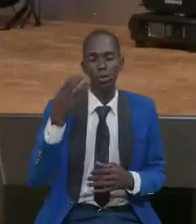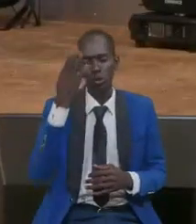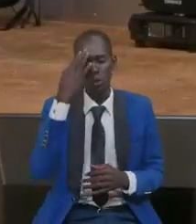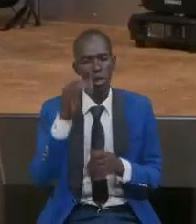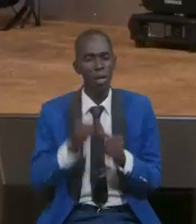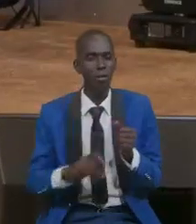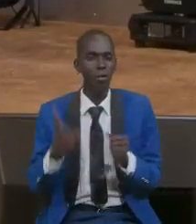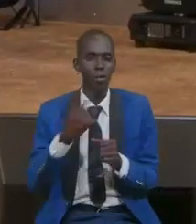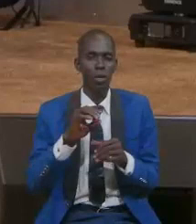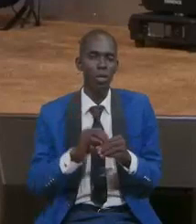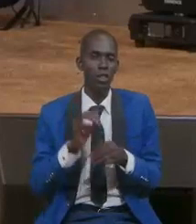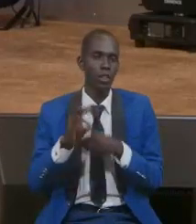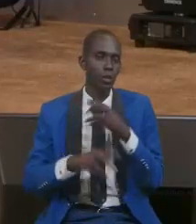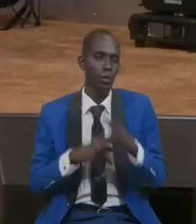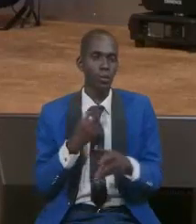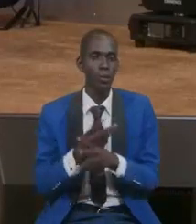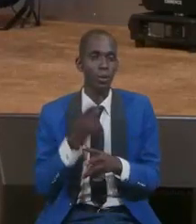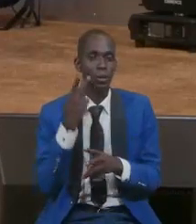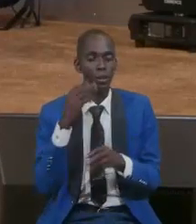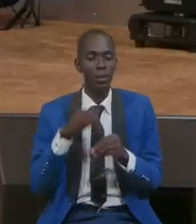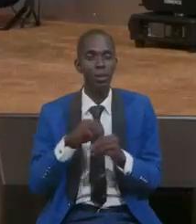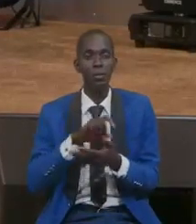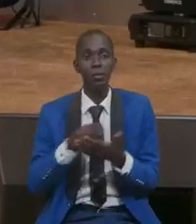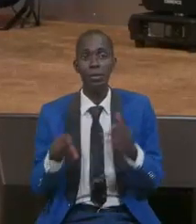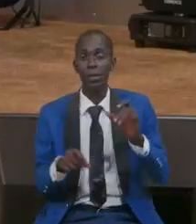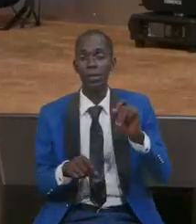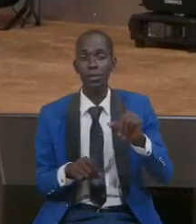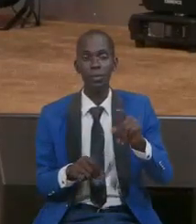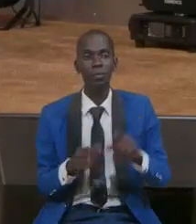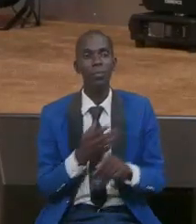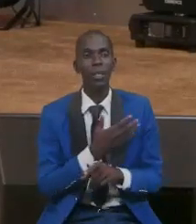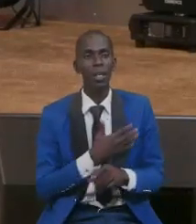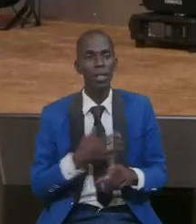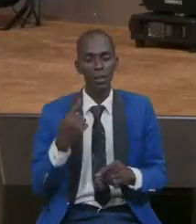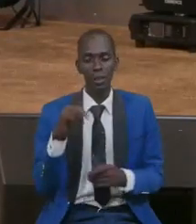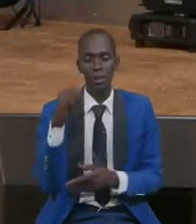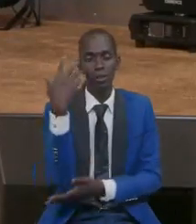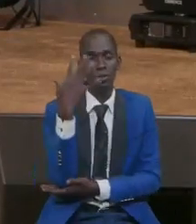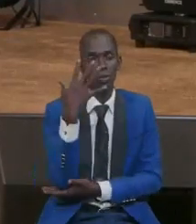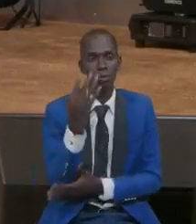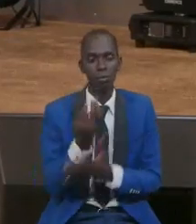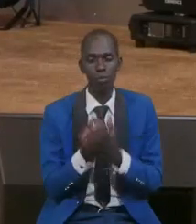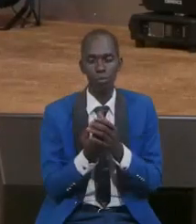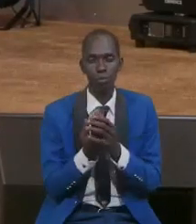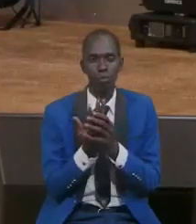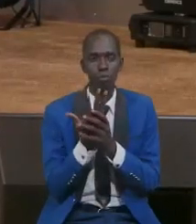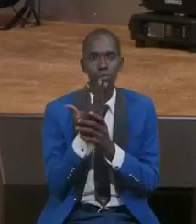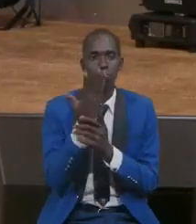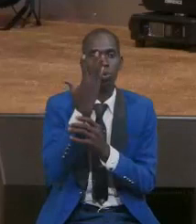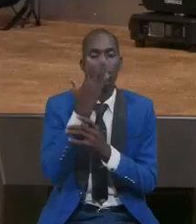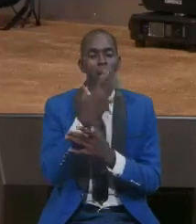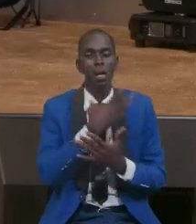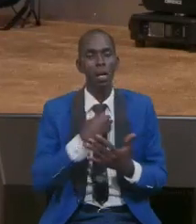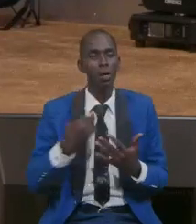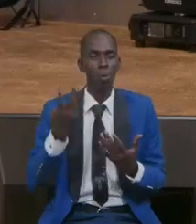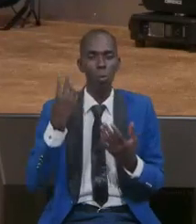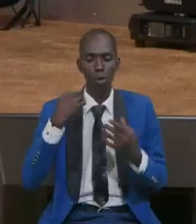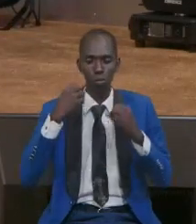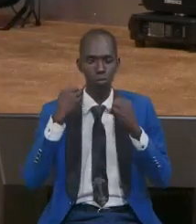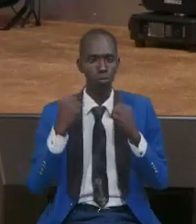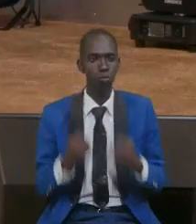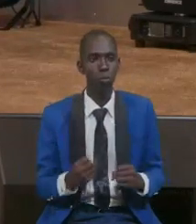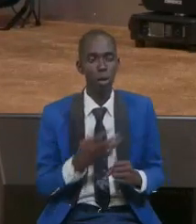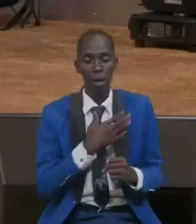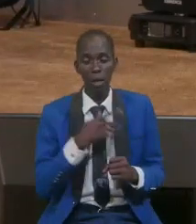world. Look at verse 11. In verse 11, and the tree grew and was strong, and the